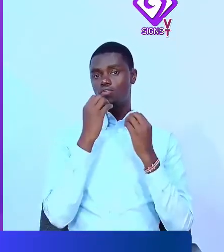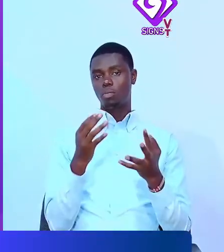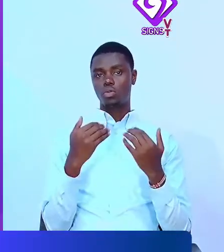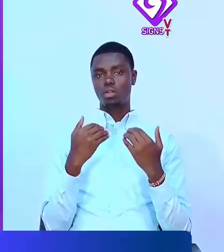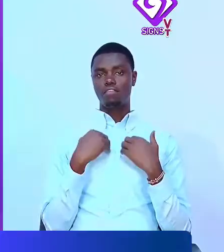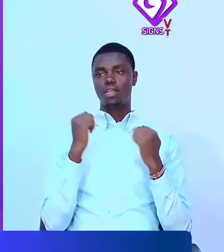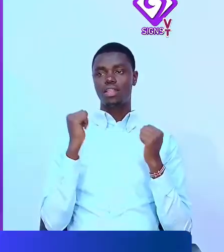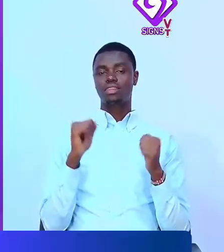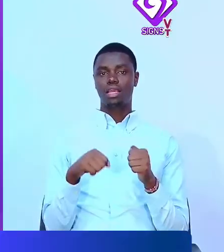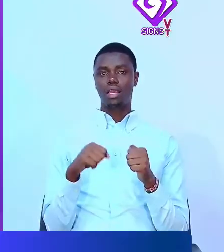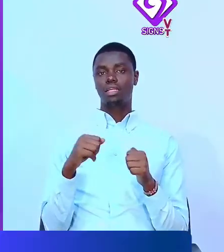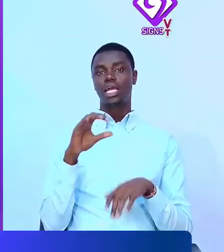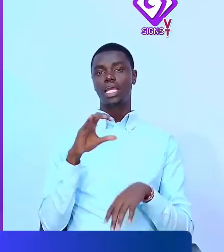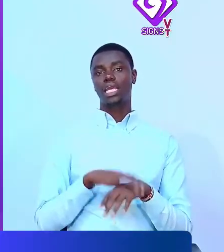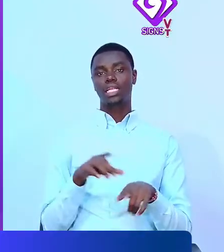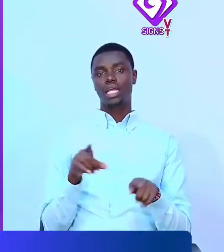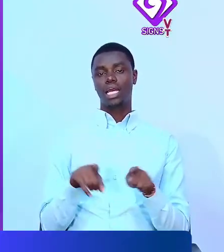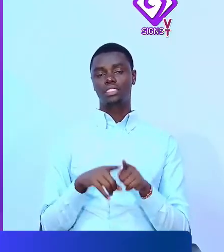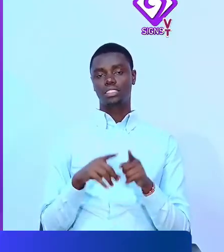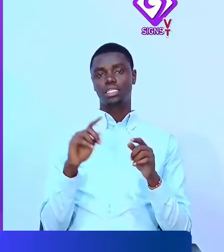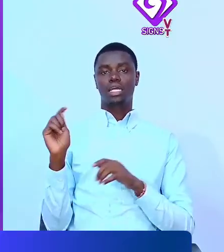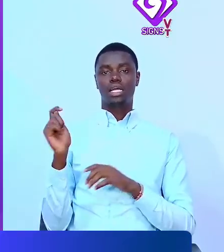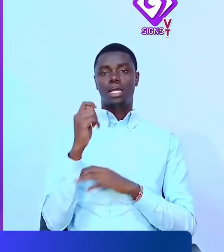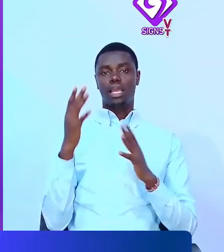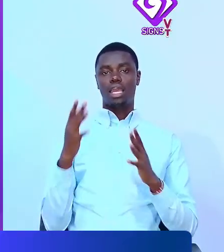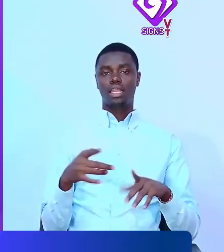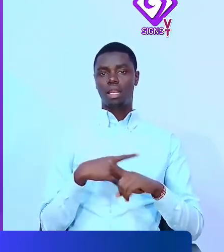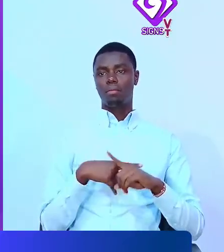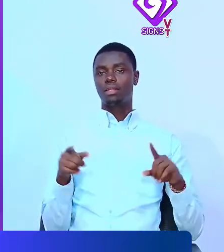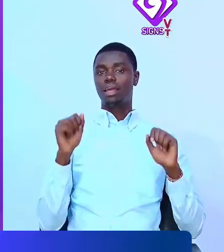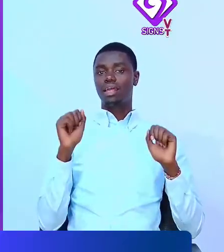can be privileged to receive as a Kenyan, but also they